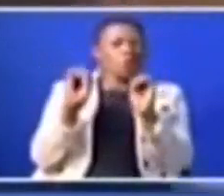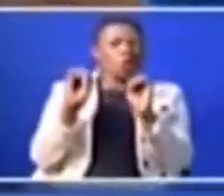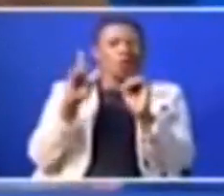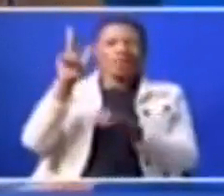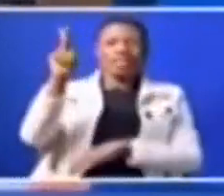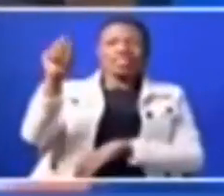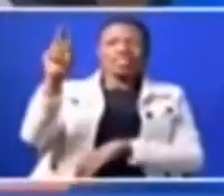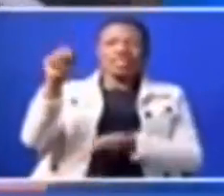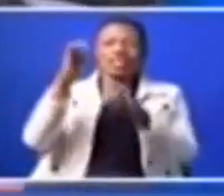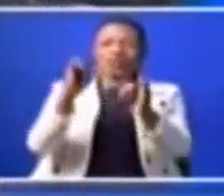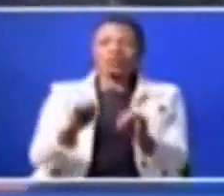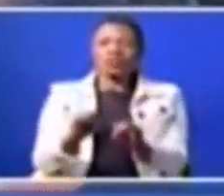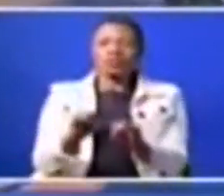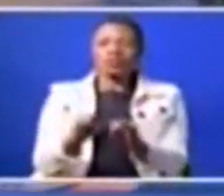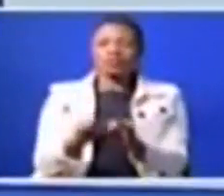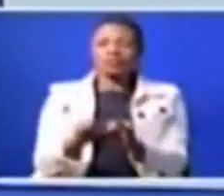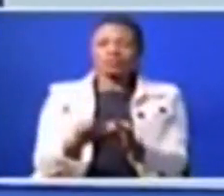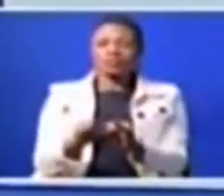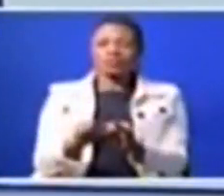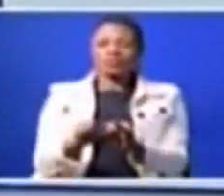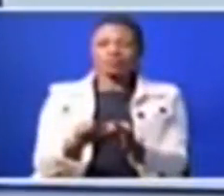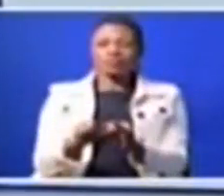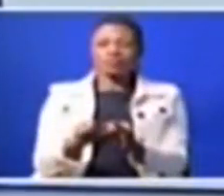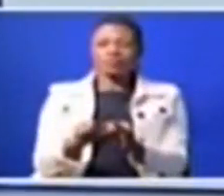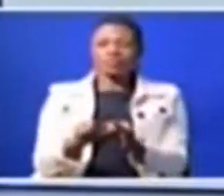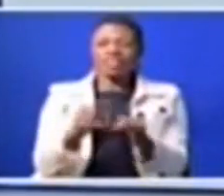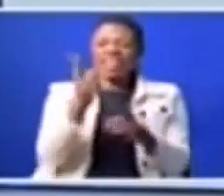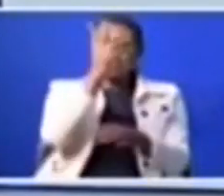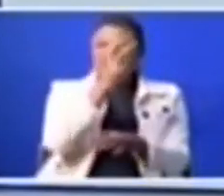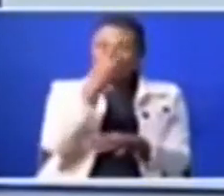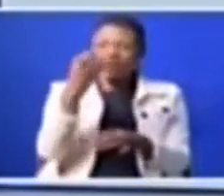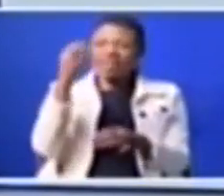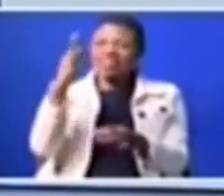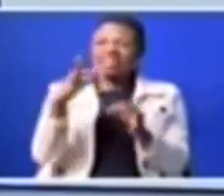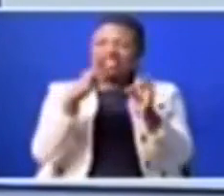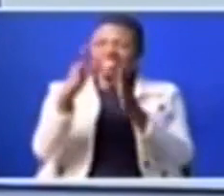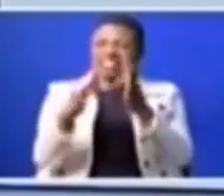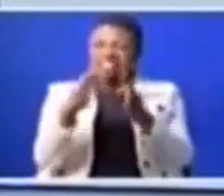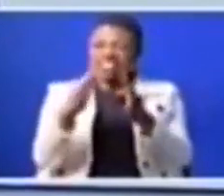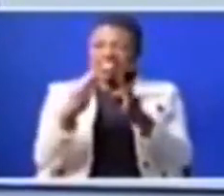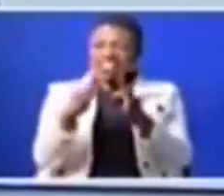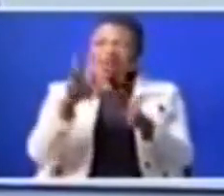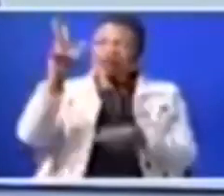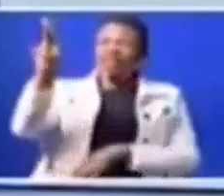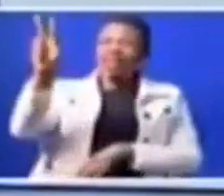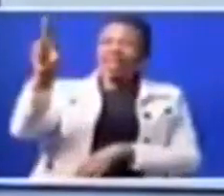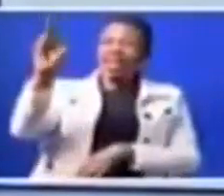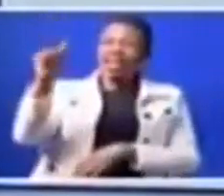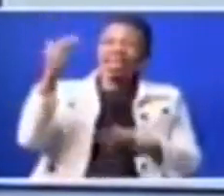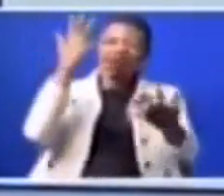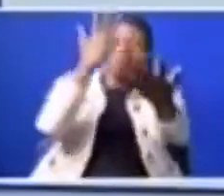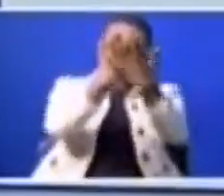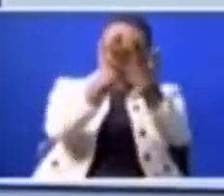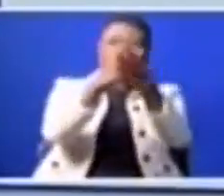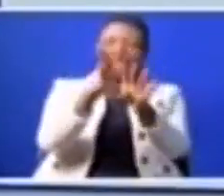Moki, KTN News. Washukiwa 38 wa mamlaka ya ukusanyaji ushuru KRA waliokamatwa